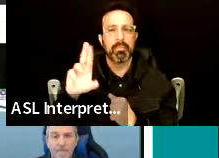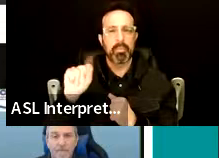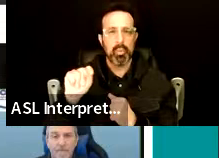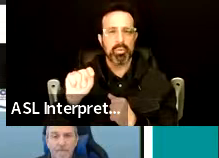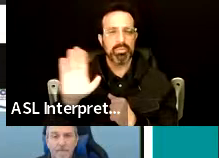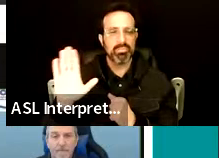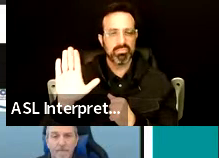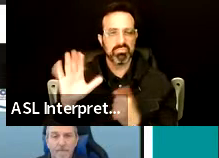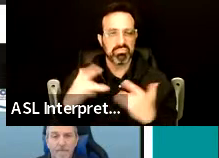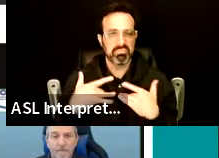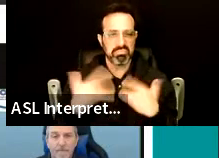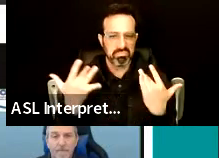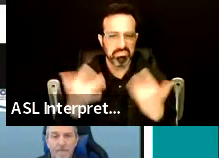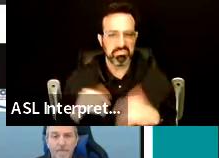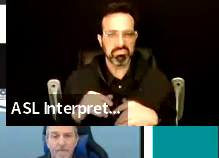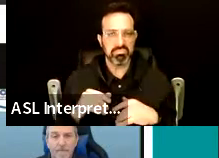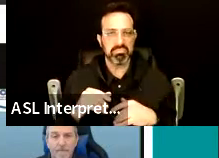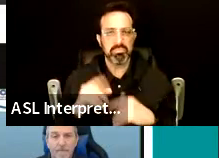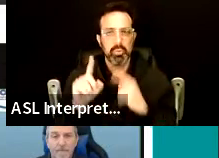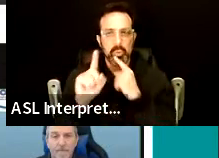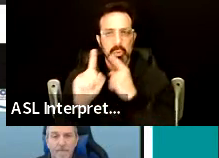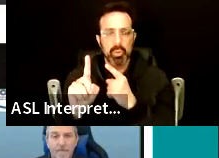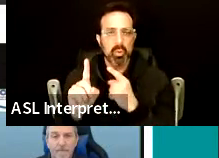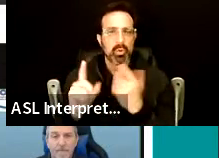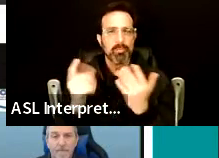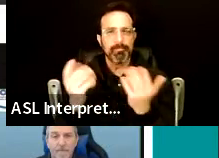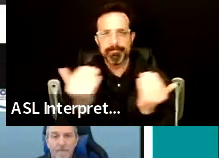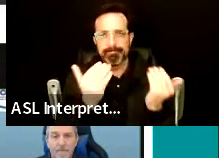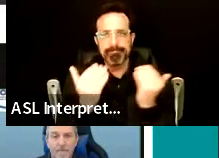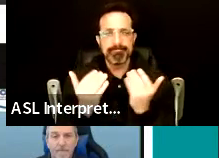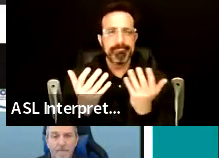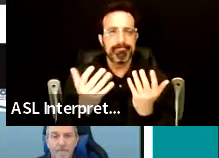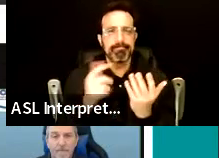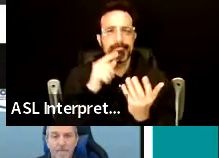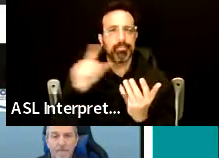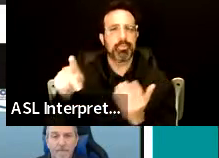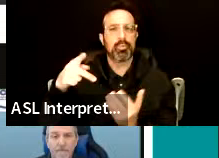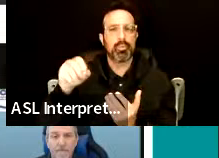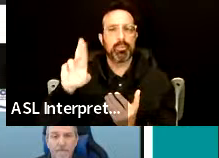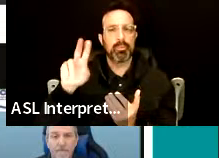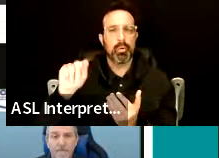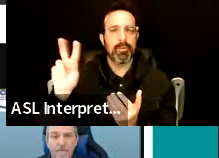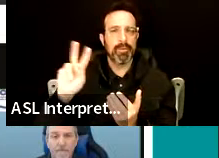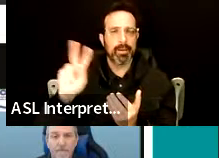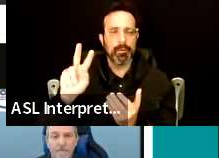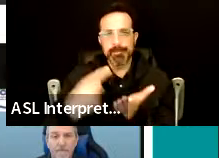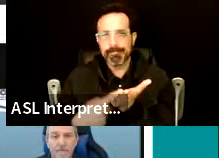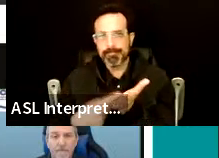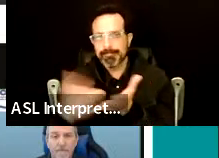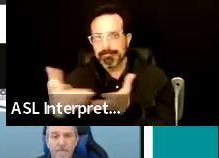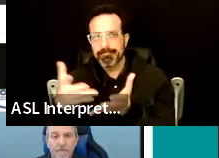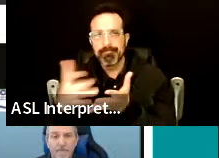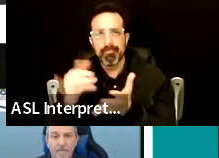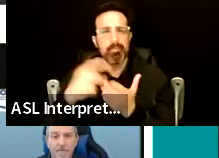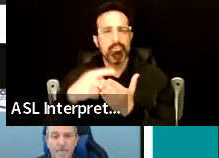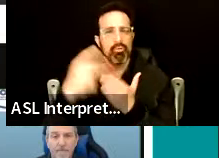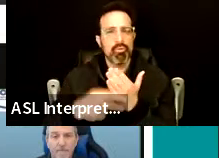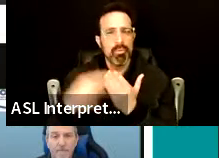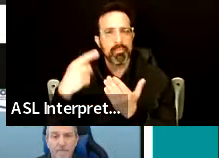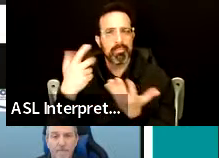event to once again talk to folks who are at the Port of Vancouver about what this program will